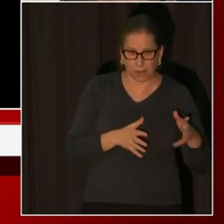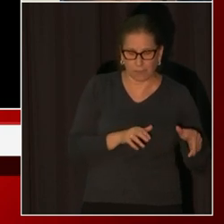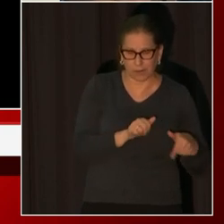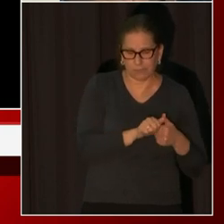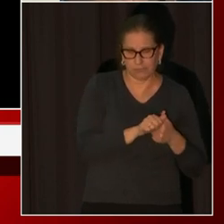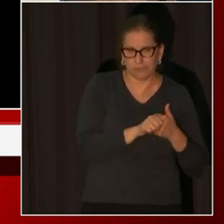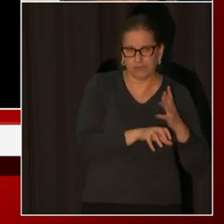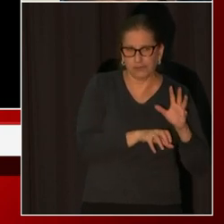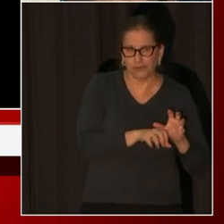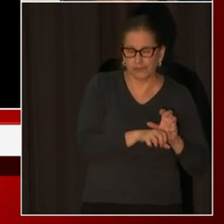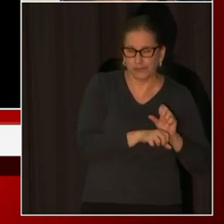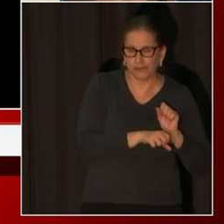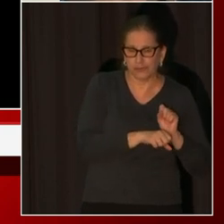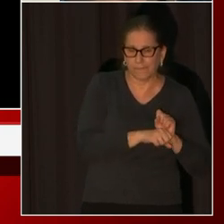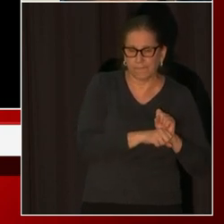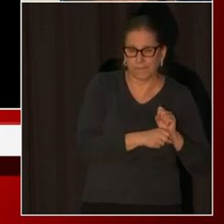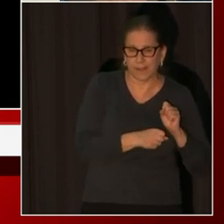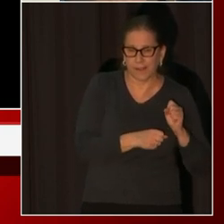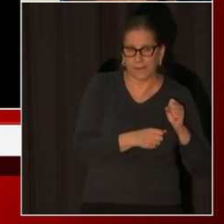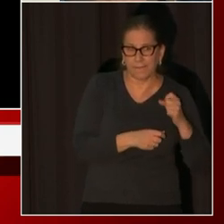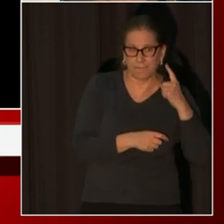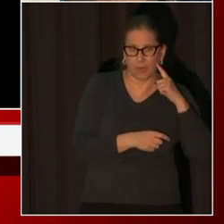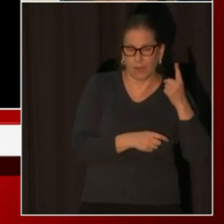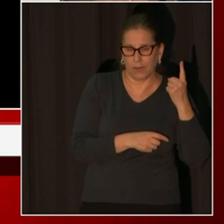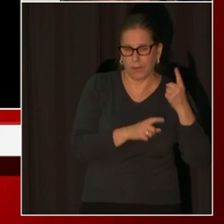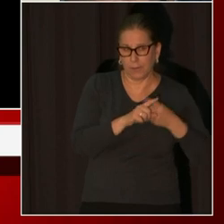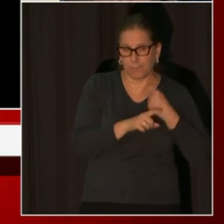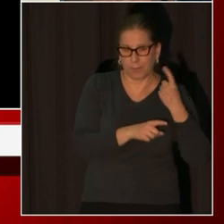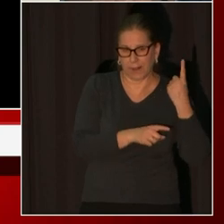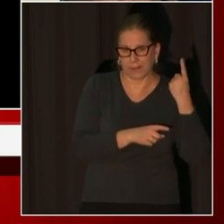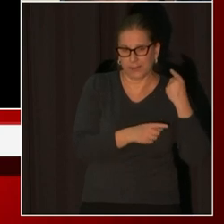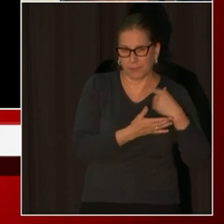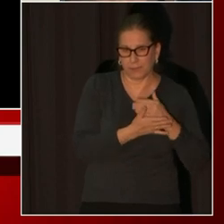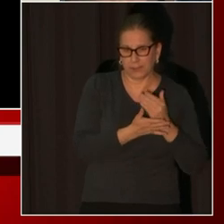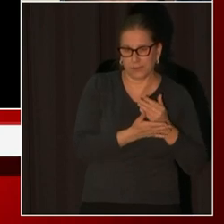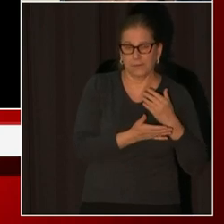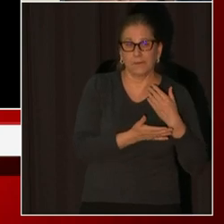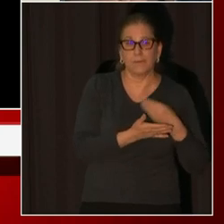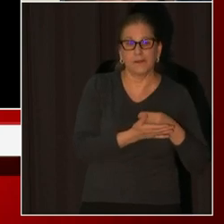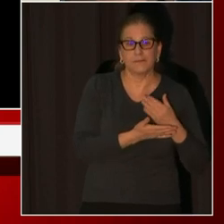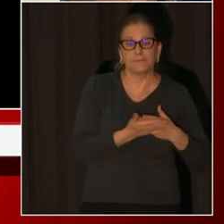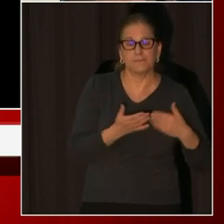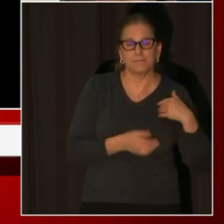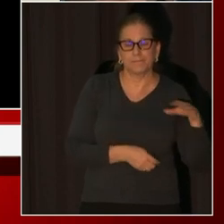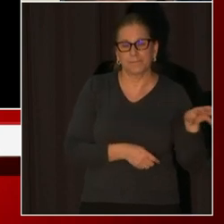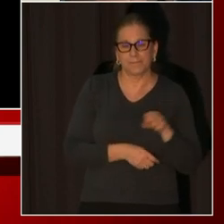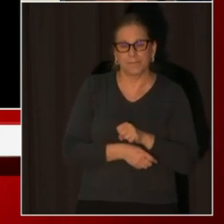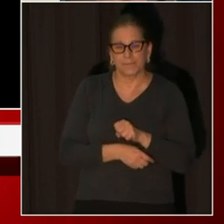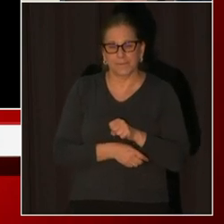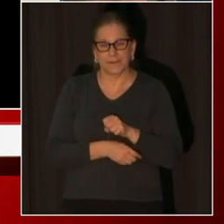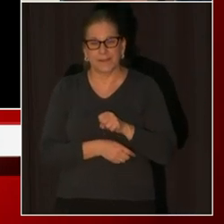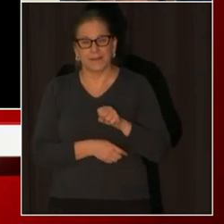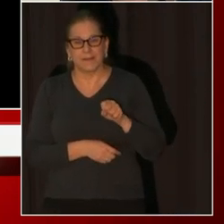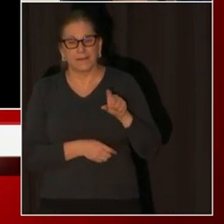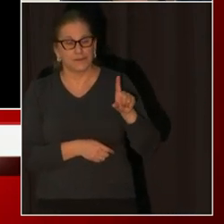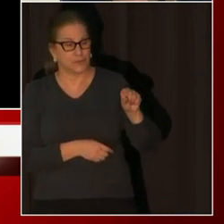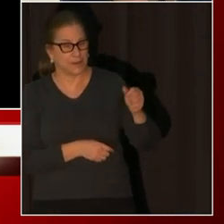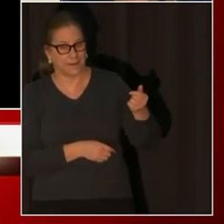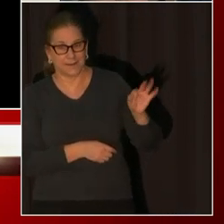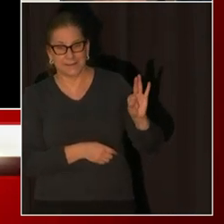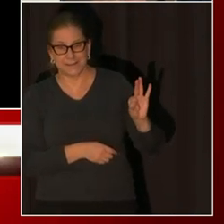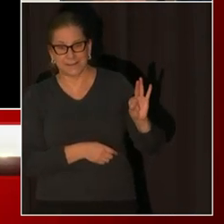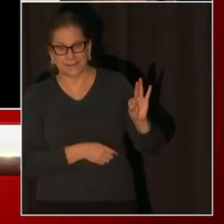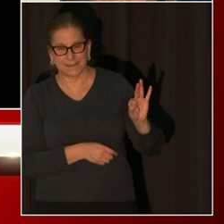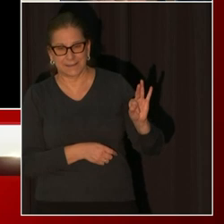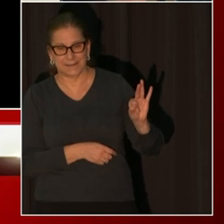year a significant amount of use of those reserves to balance the budget, but thank goodness for 2019, because what 2019 did is it gave us that